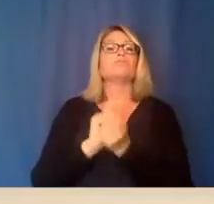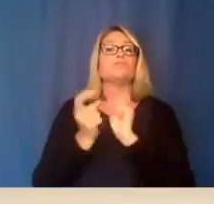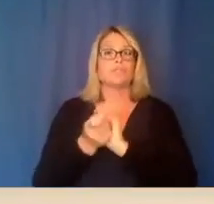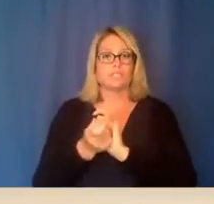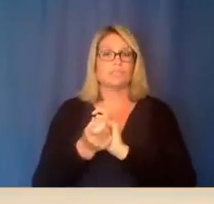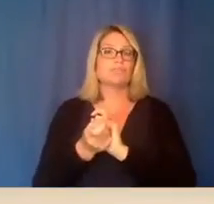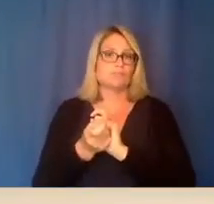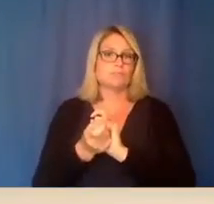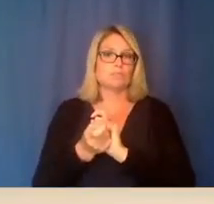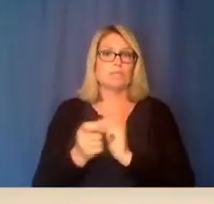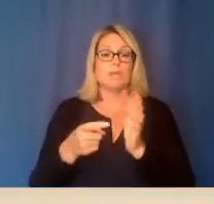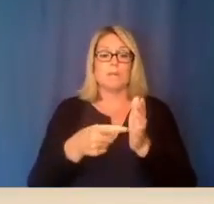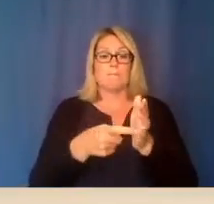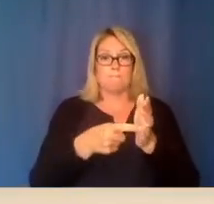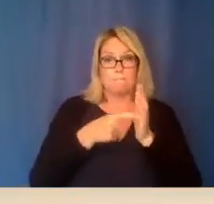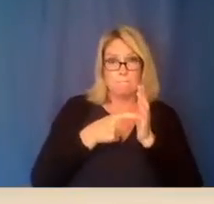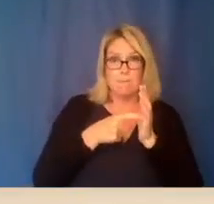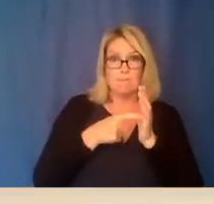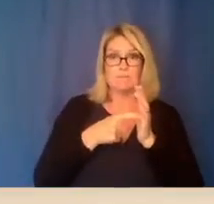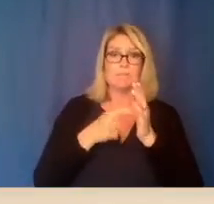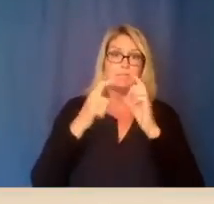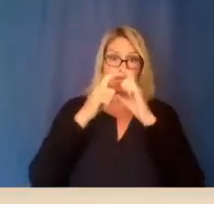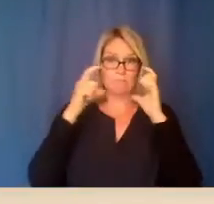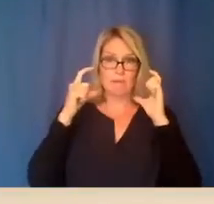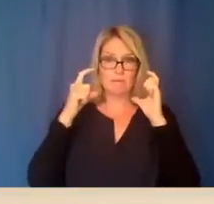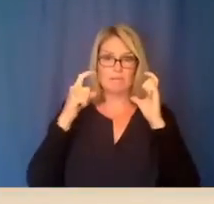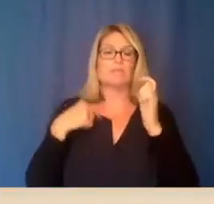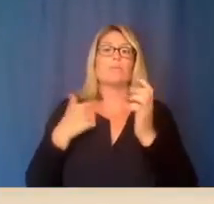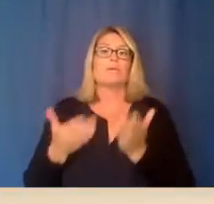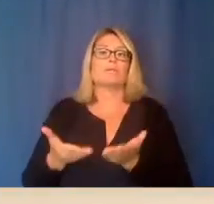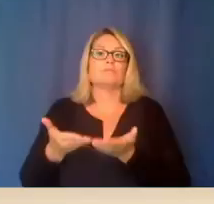mandatory and removing that order at this time.